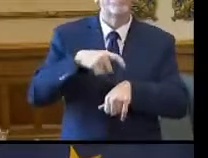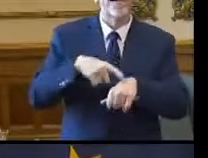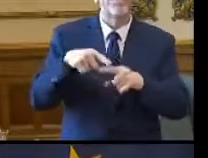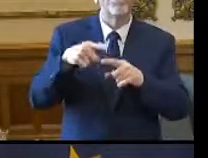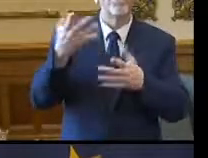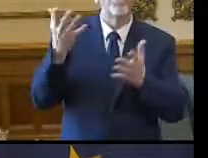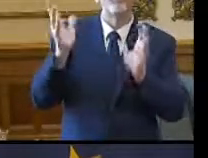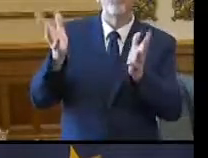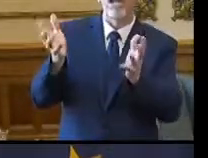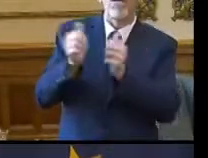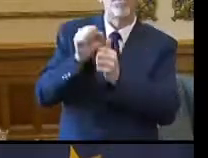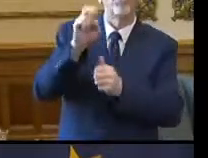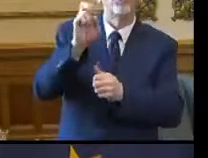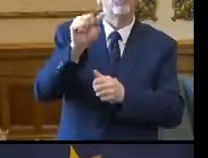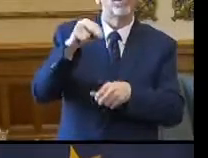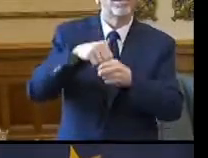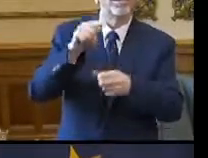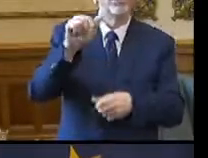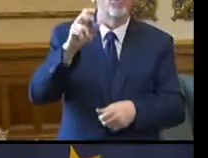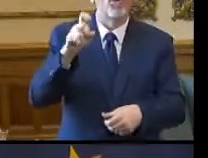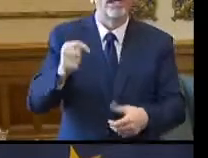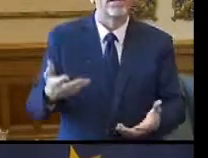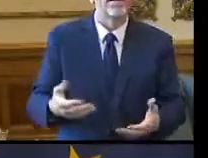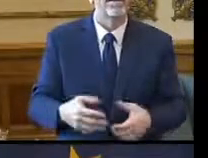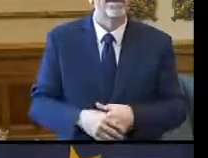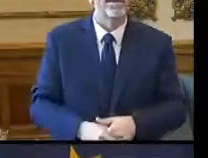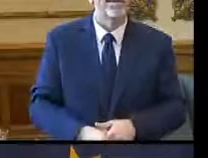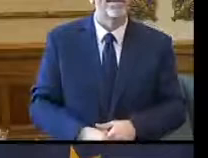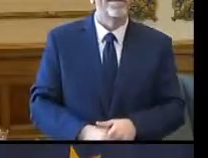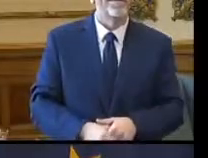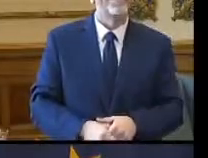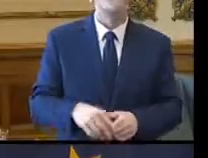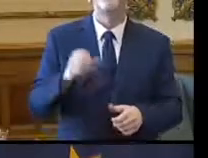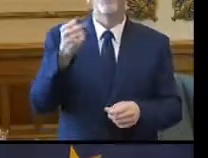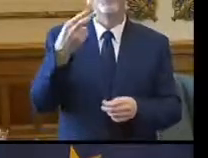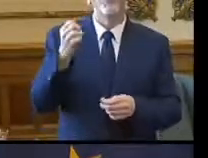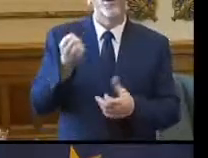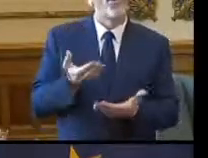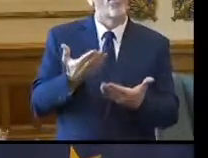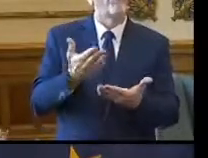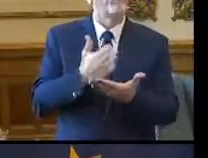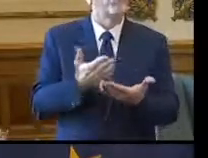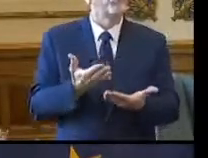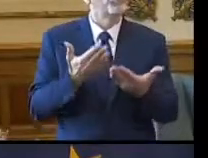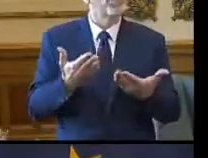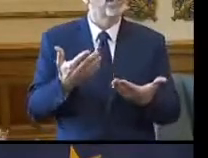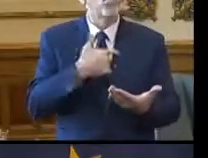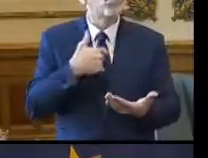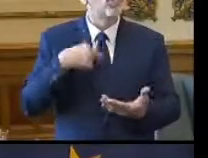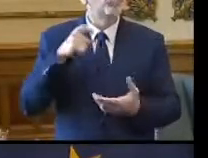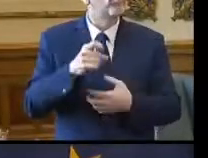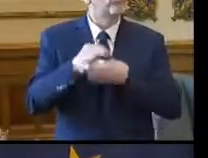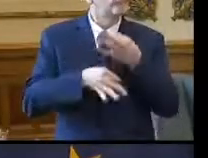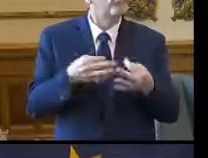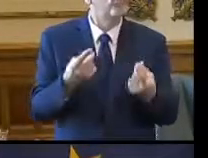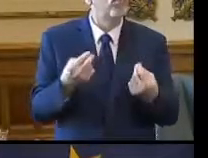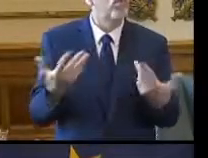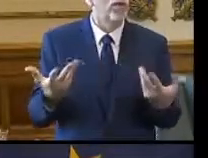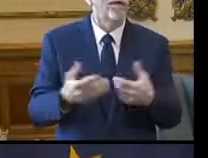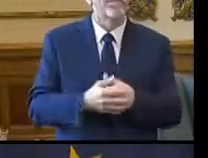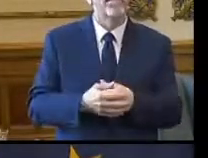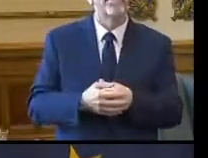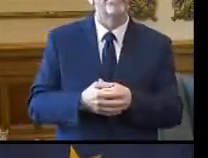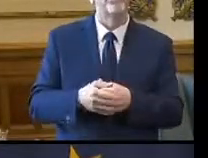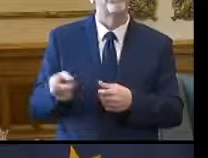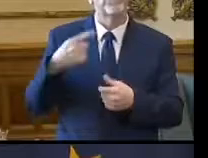there in front of the caregivers, giving them the support that they need, and ensuring that they know that we're here for them and we're listening to their concerns and we're being responsive to it,